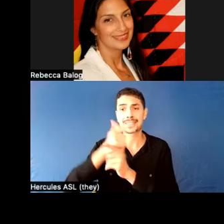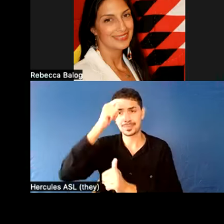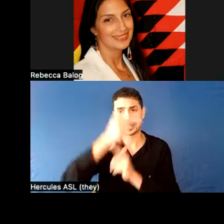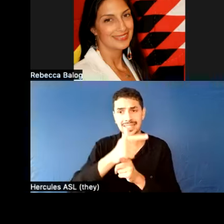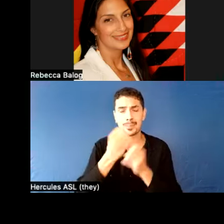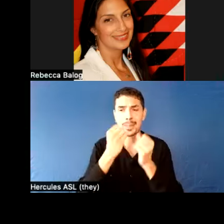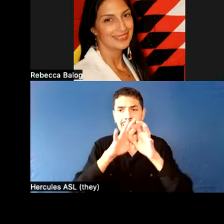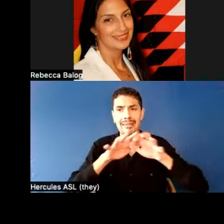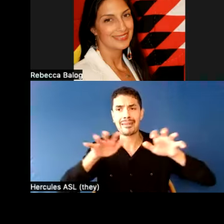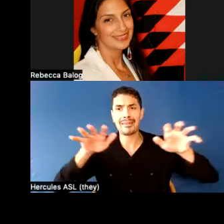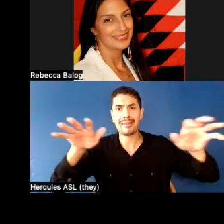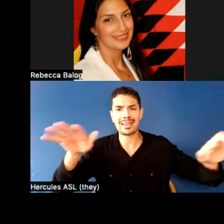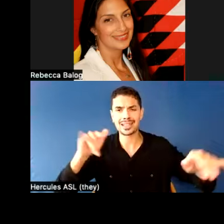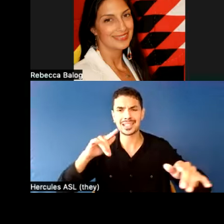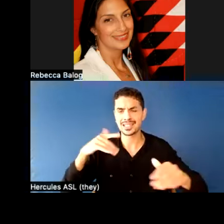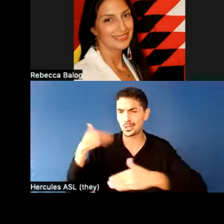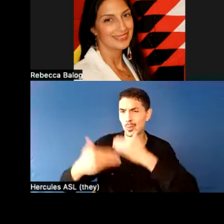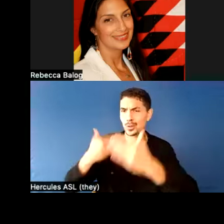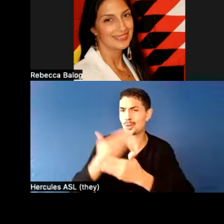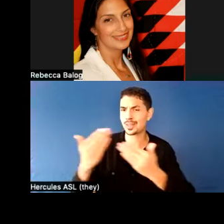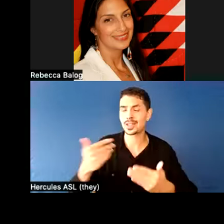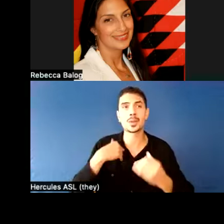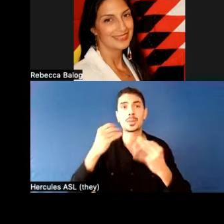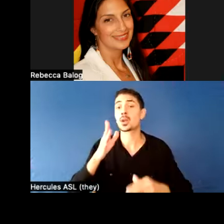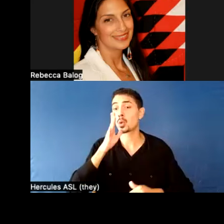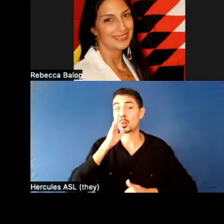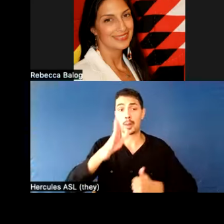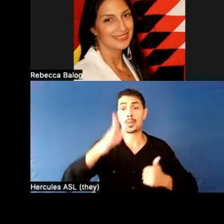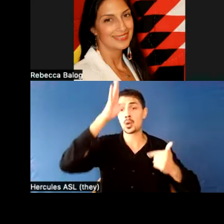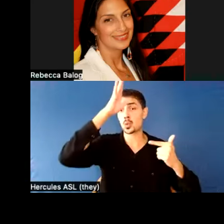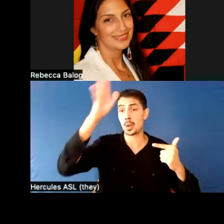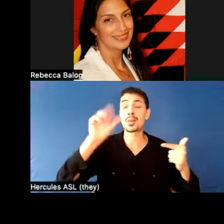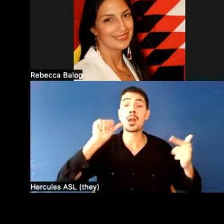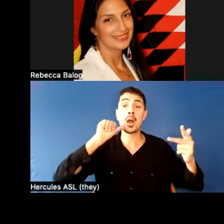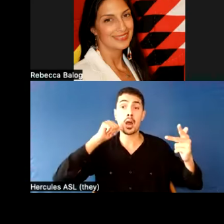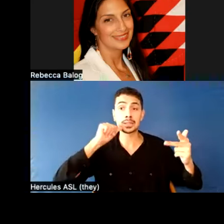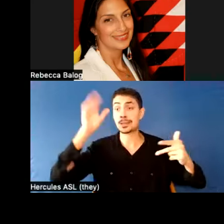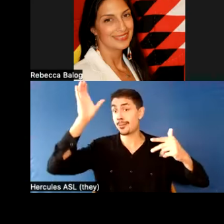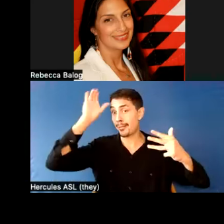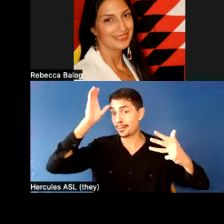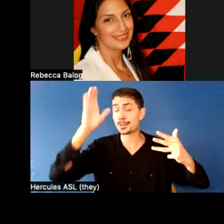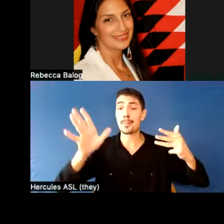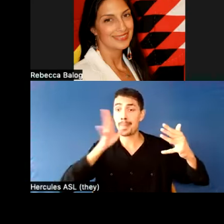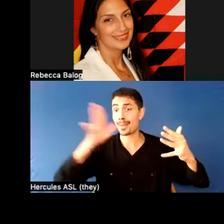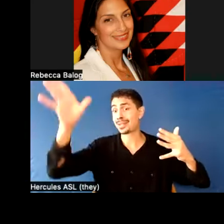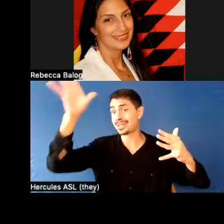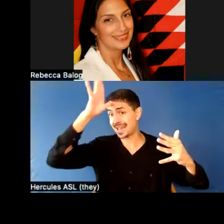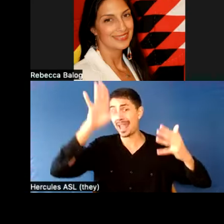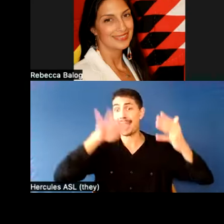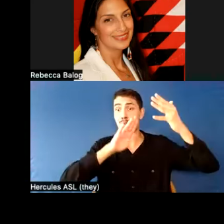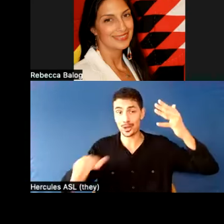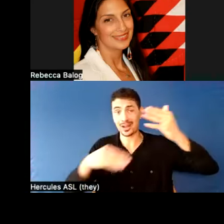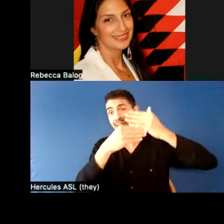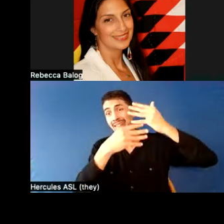But there are many families that have grandma, grandpa, aunties, cousins, mom, dad, and children,